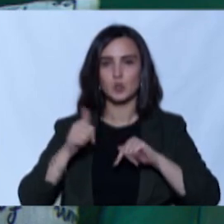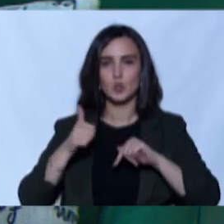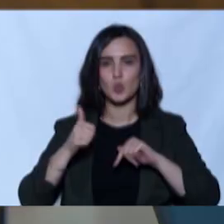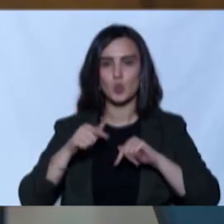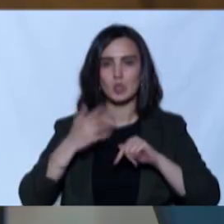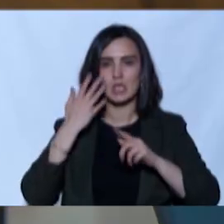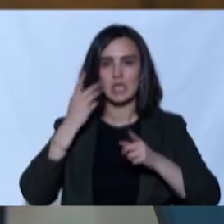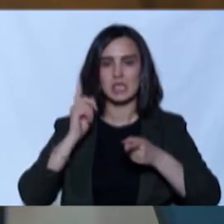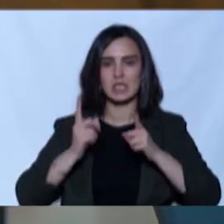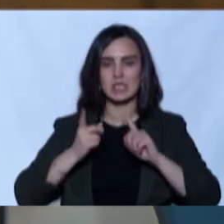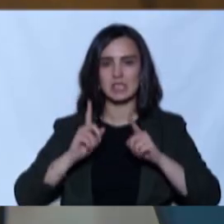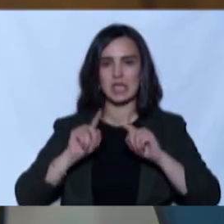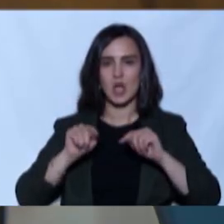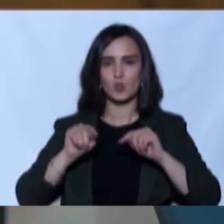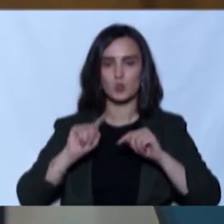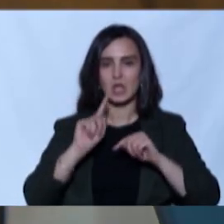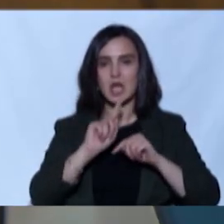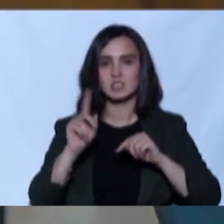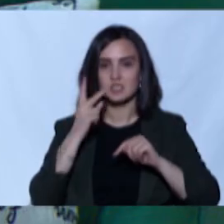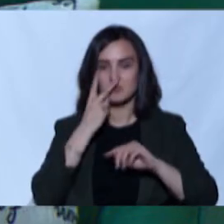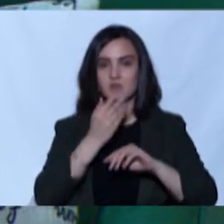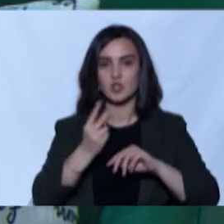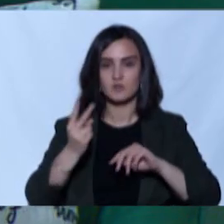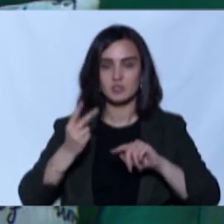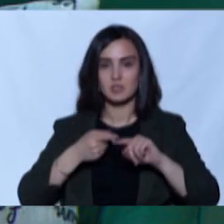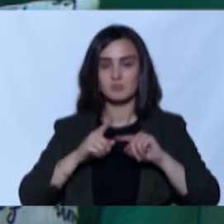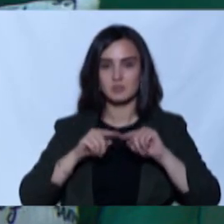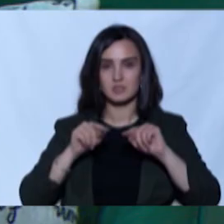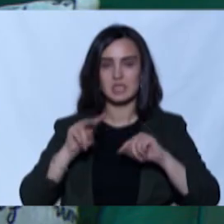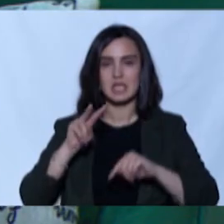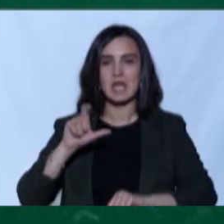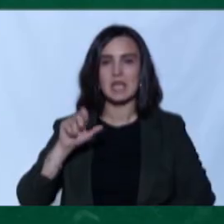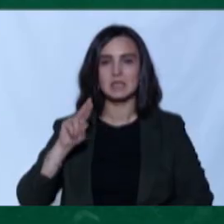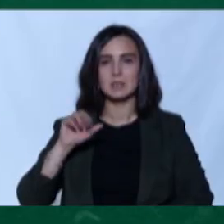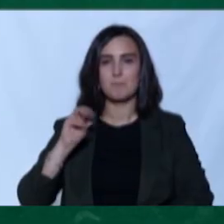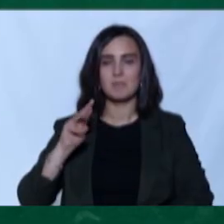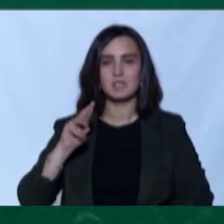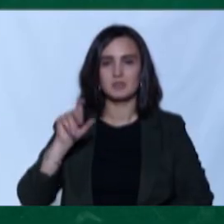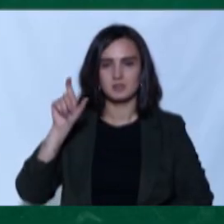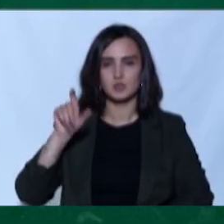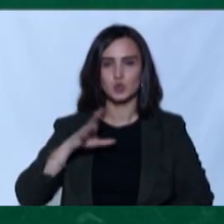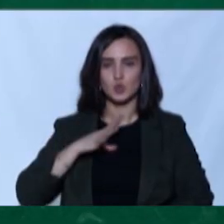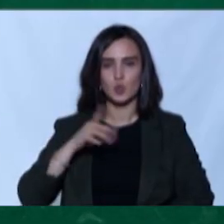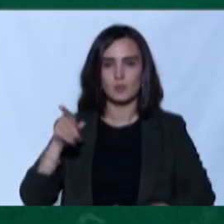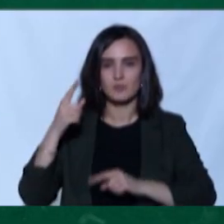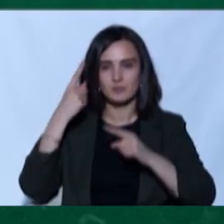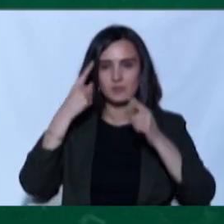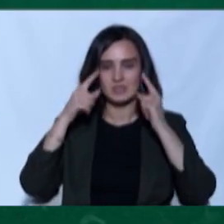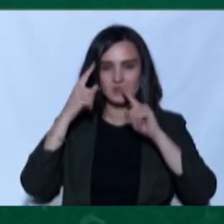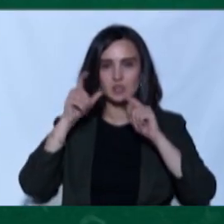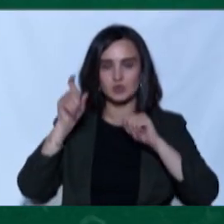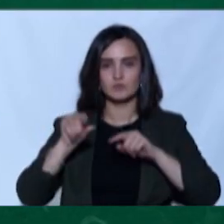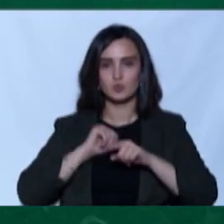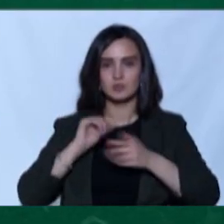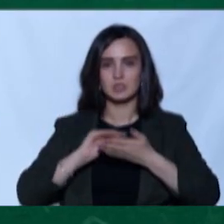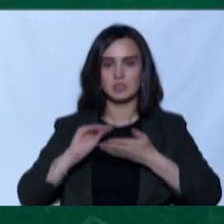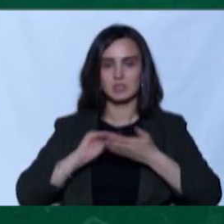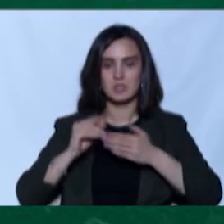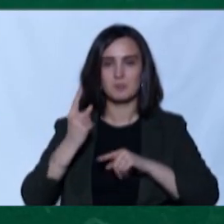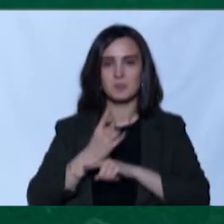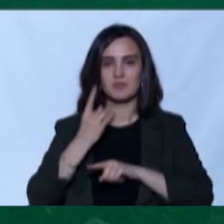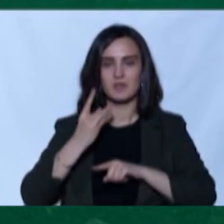a reality. And in 1910, Edmund Locard, who was an investigator, he actually establishes the